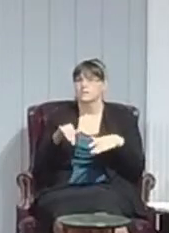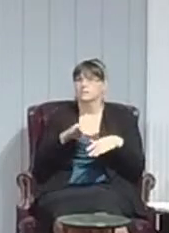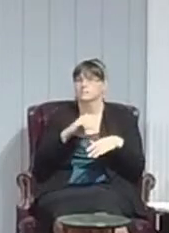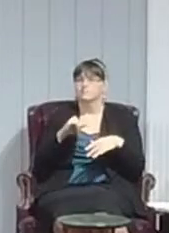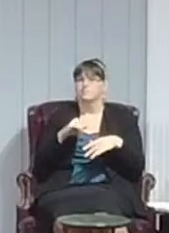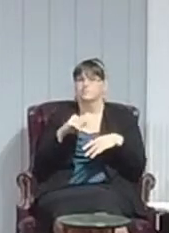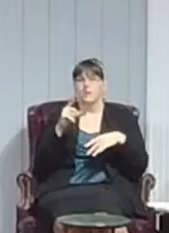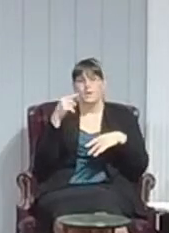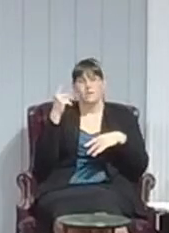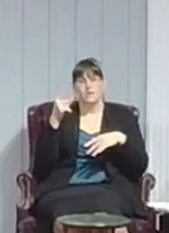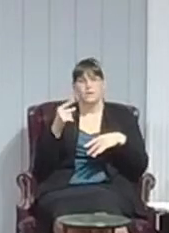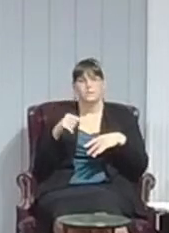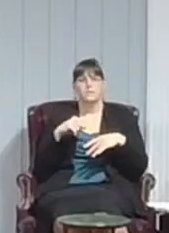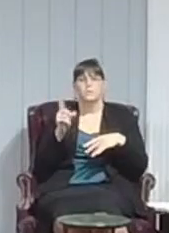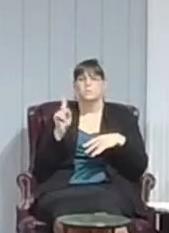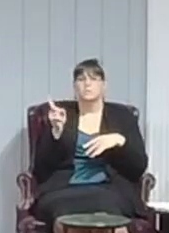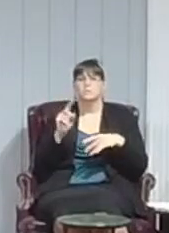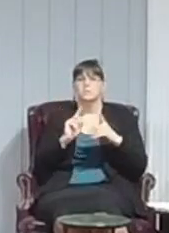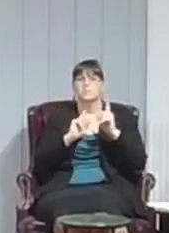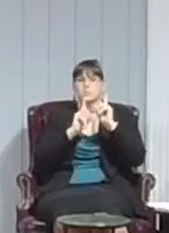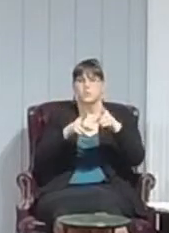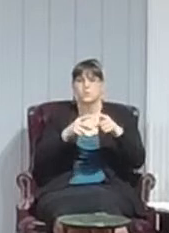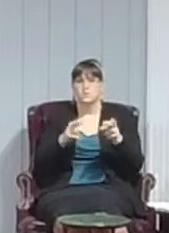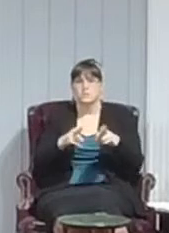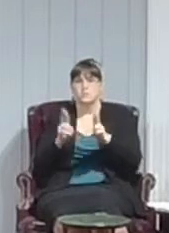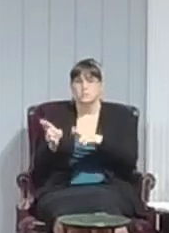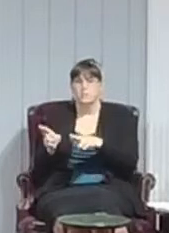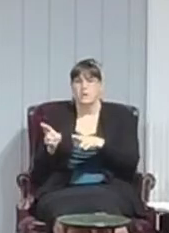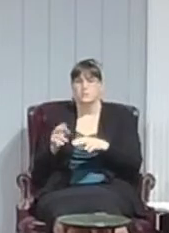and prepares something for you, does it concern you?